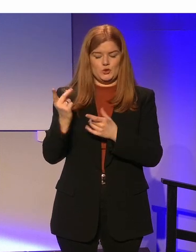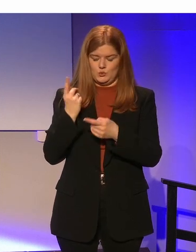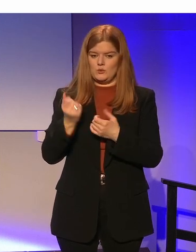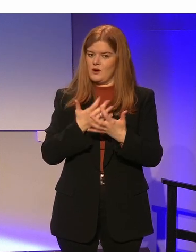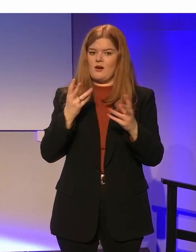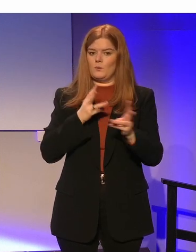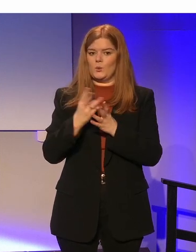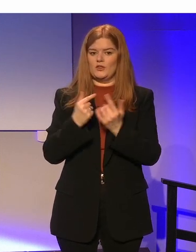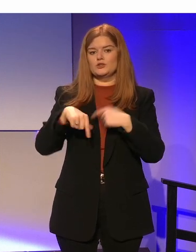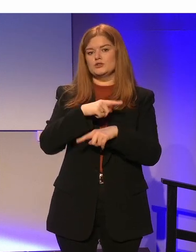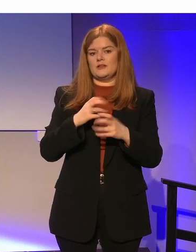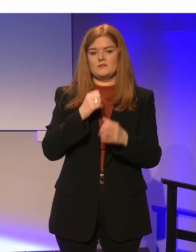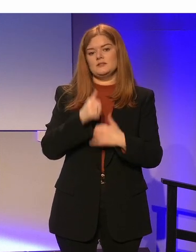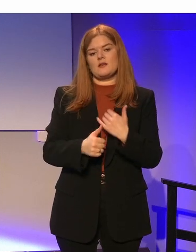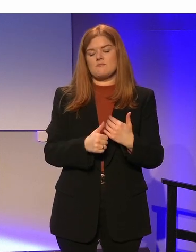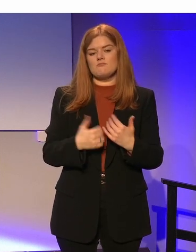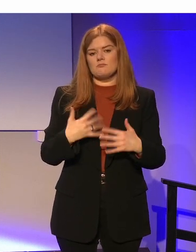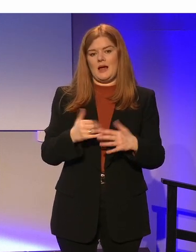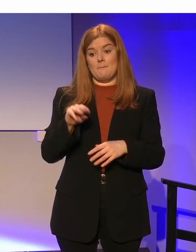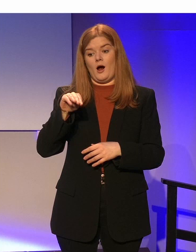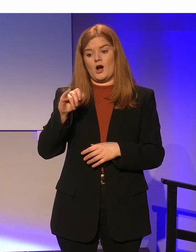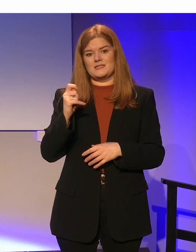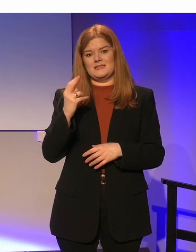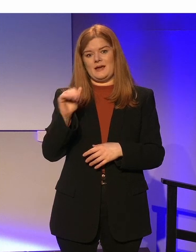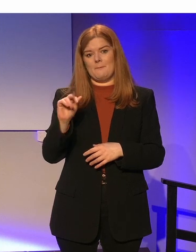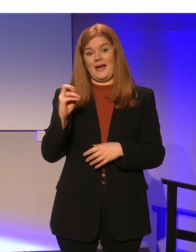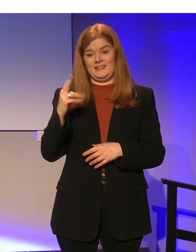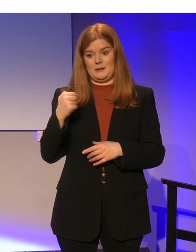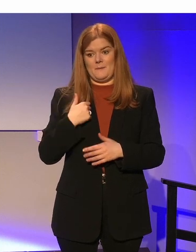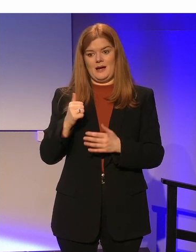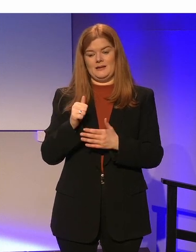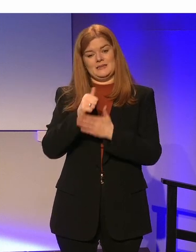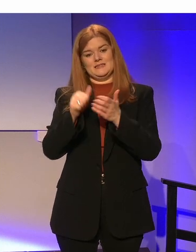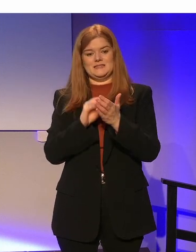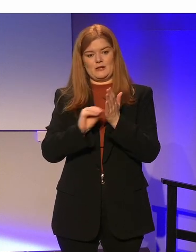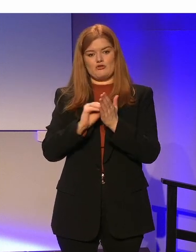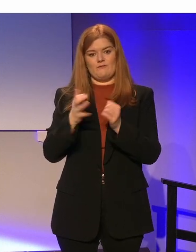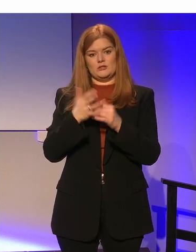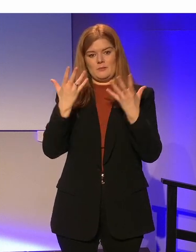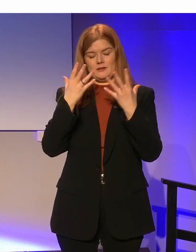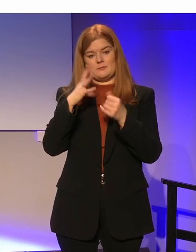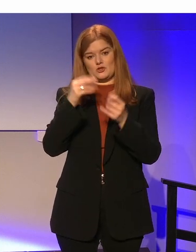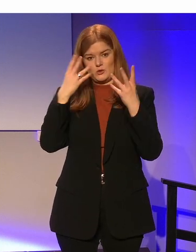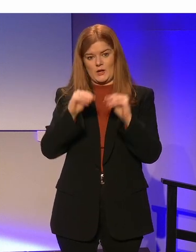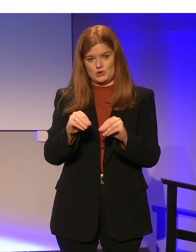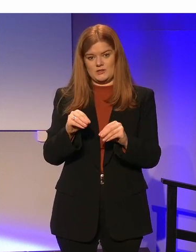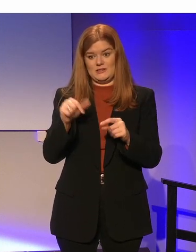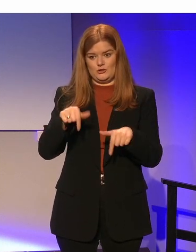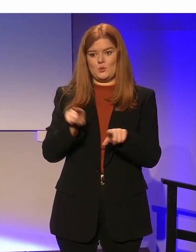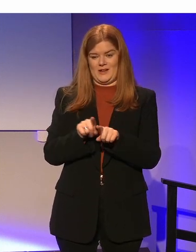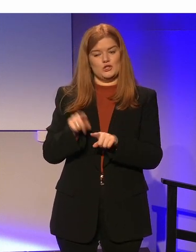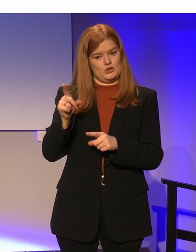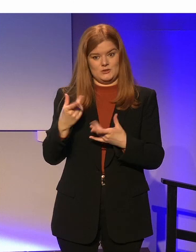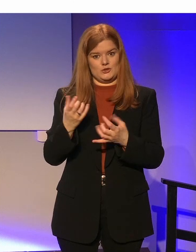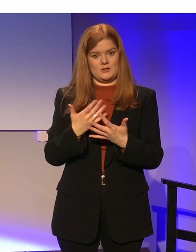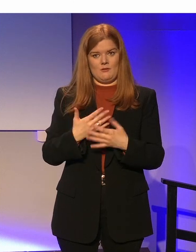of work with us on a daily basis. And Martina Mannion here, my Assistant Secretary for Special Education, the Department of Education, is here, and she